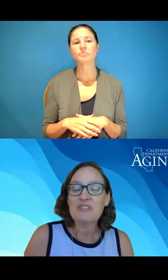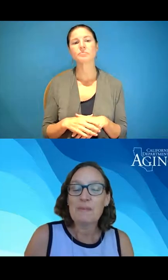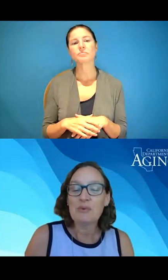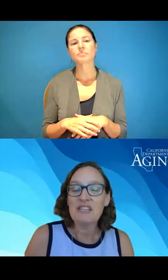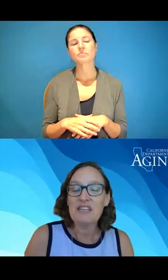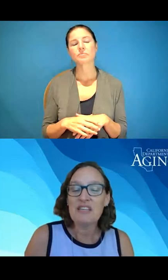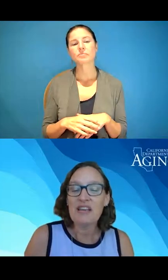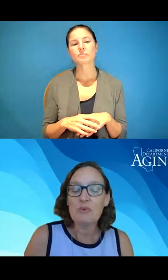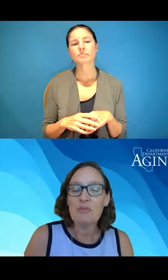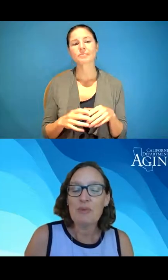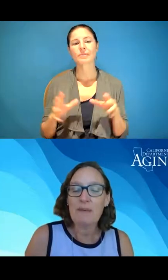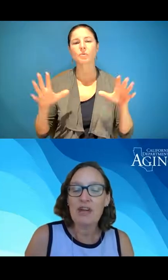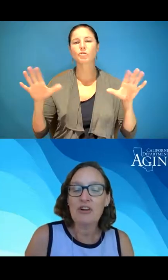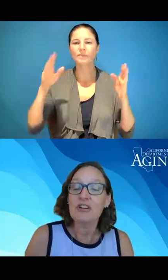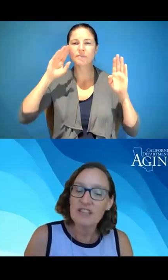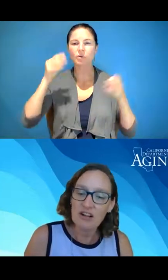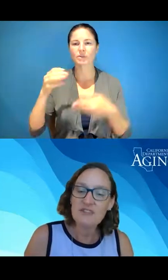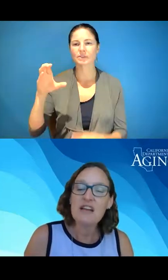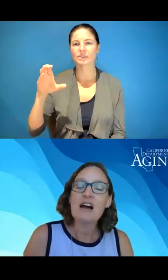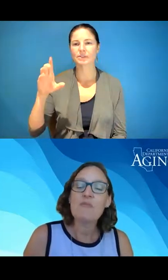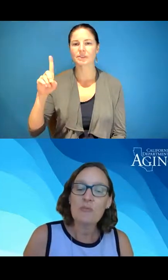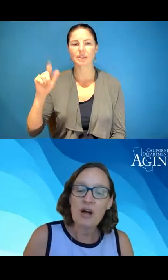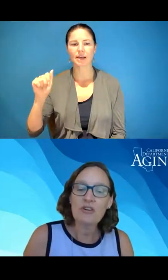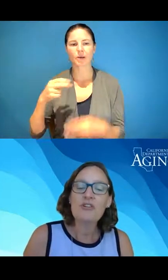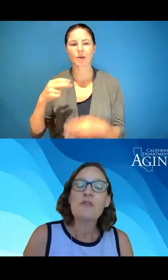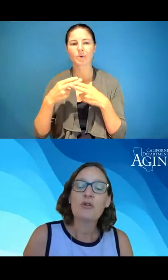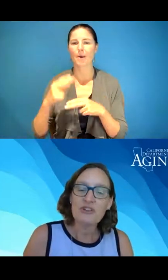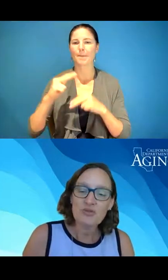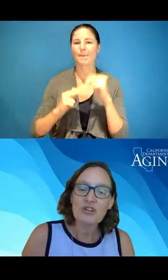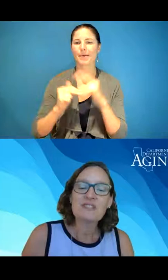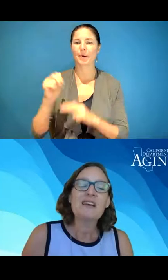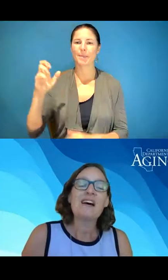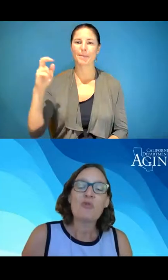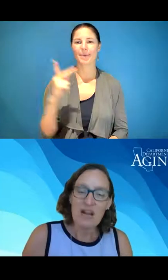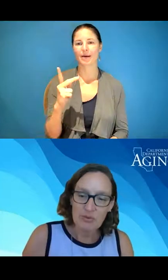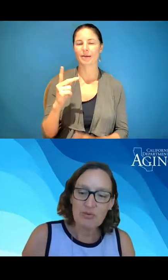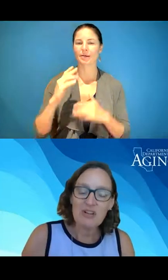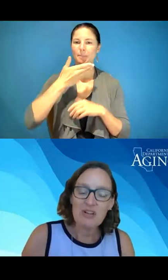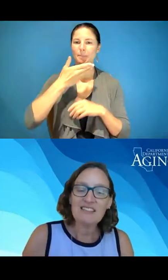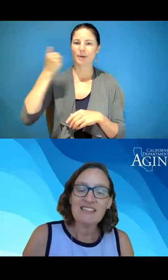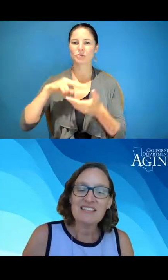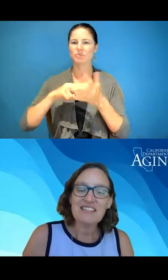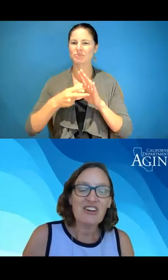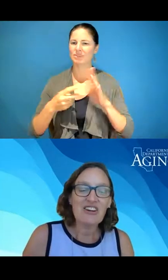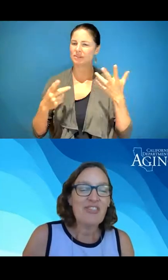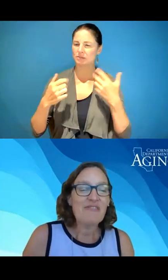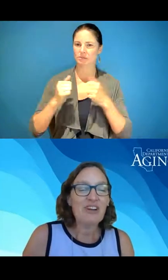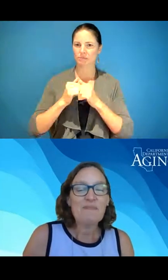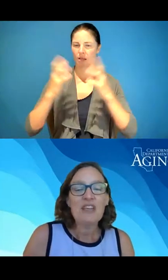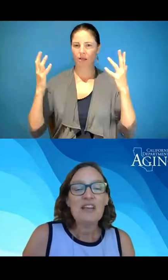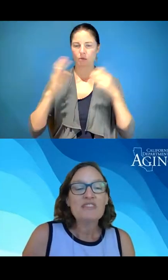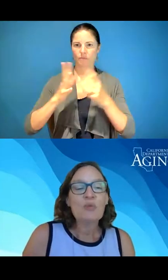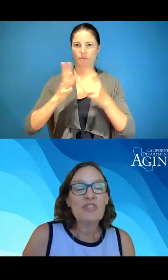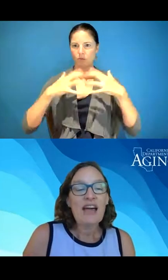see what's happening with CDA as we build back better ourselves, more modern, more resourced, more equitable, lots to share on that